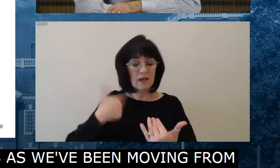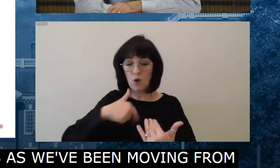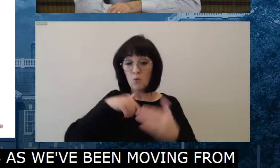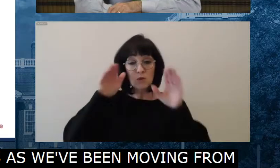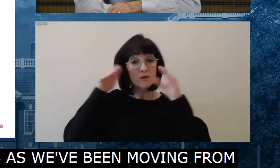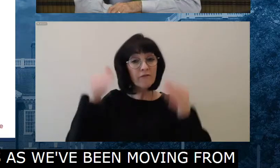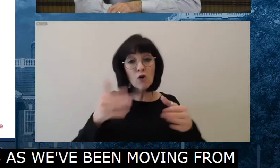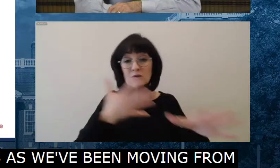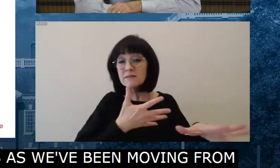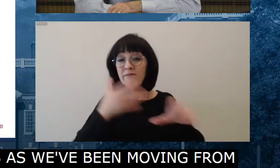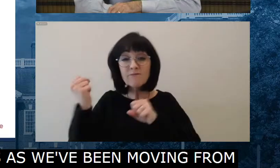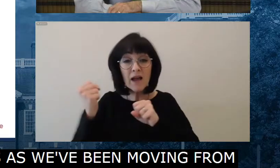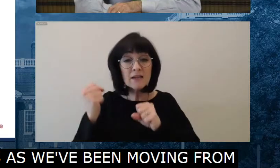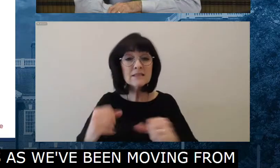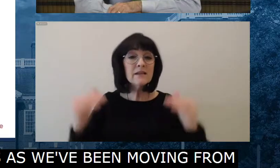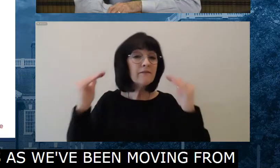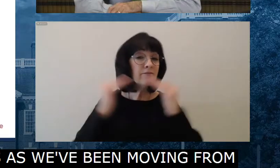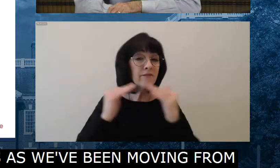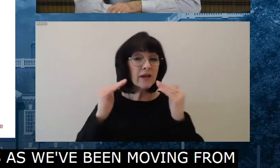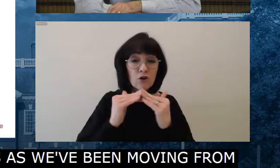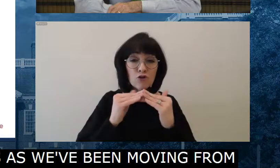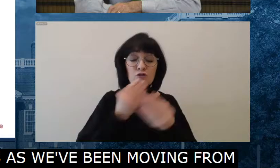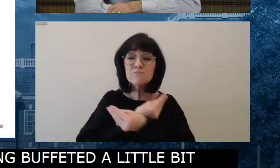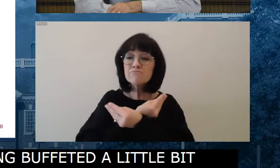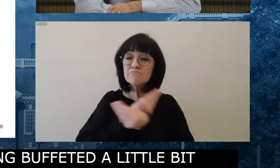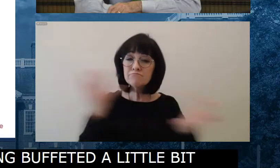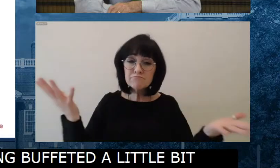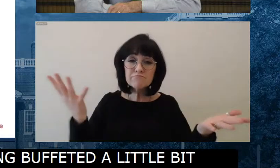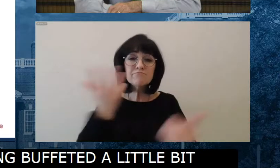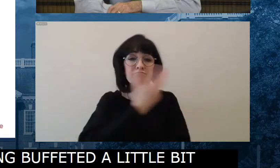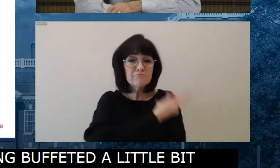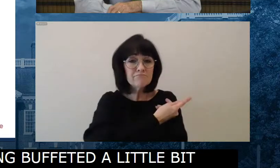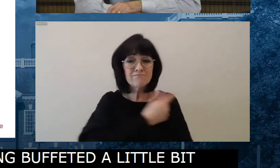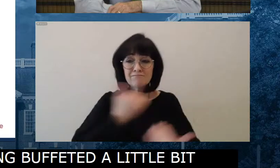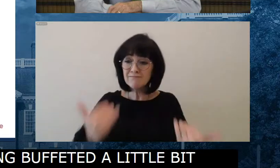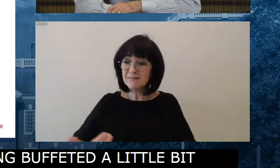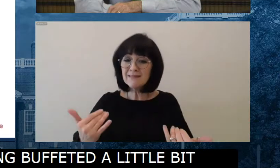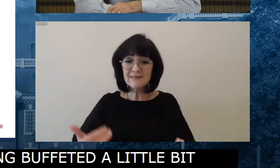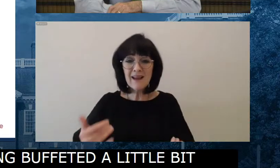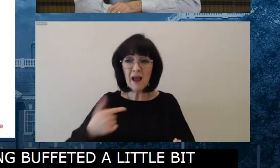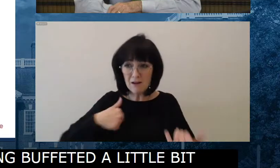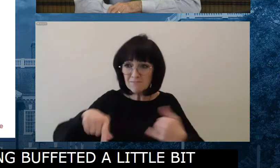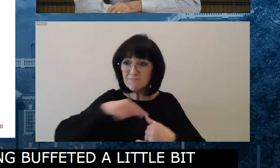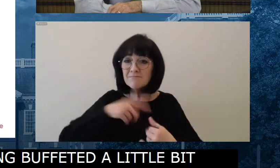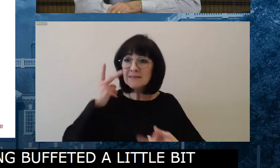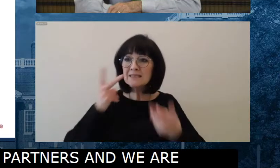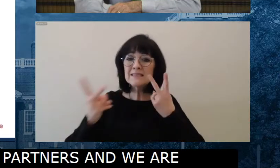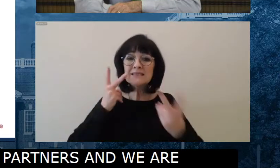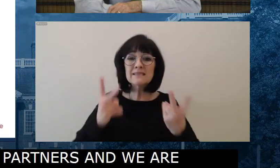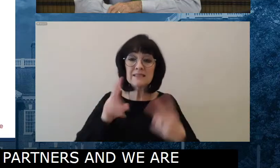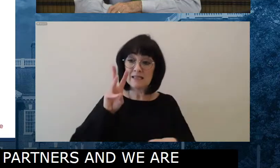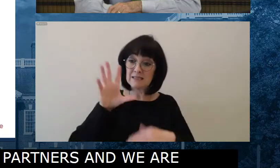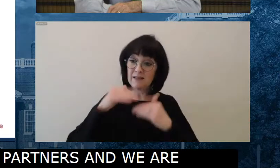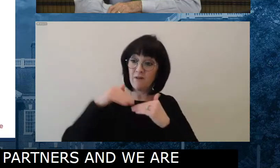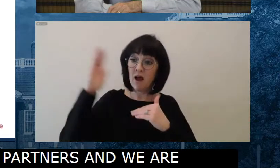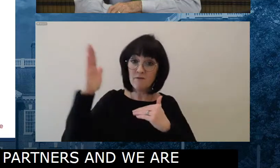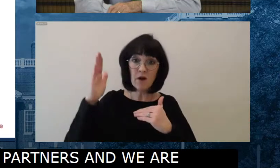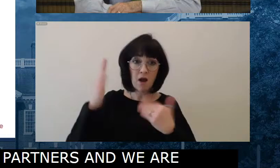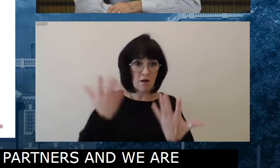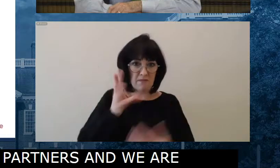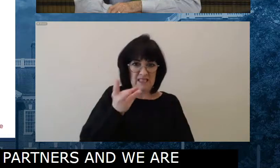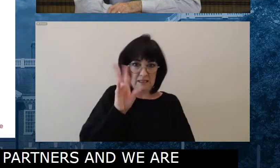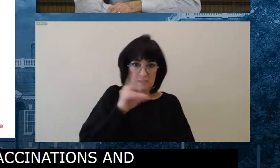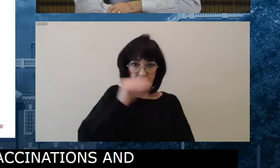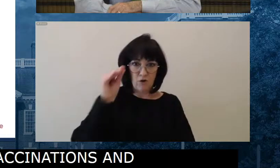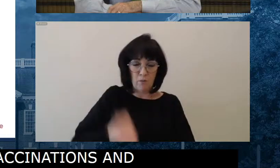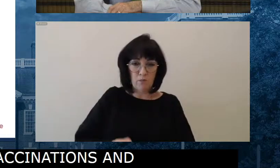with respect to vaccinations. We're making real progress, particularly with those 65 and older. 67% of those